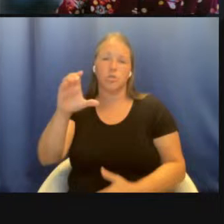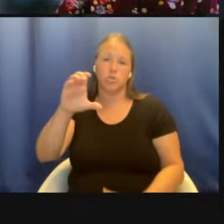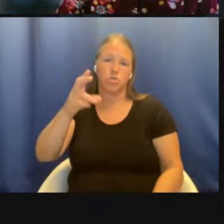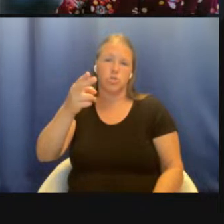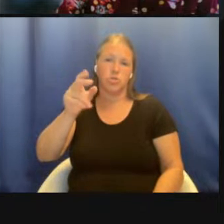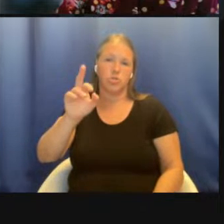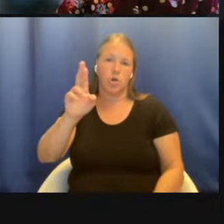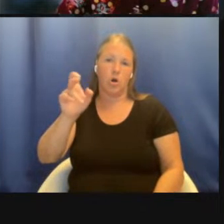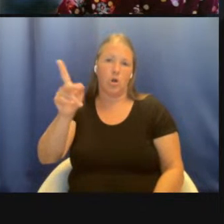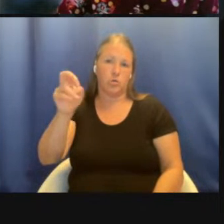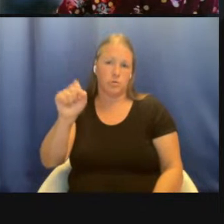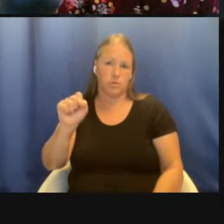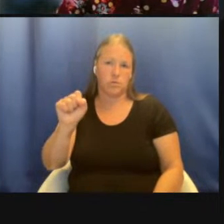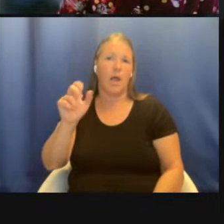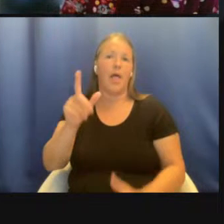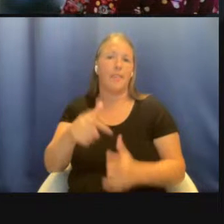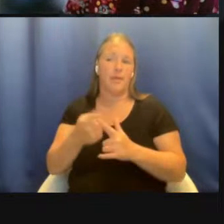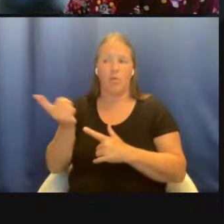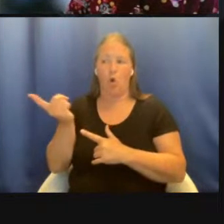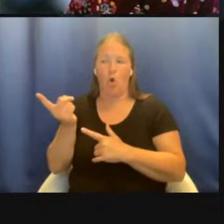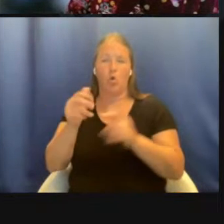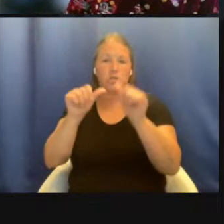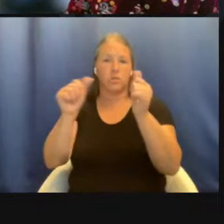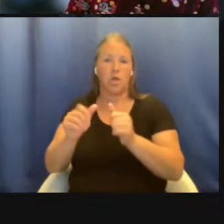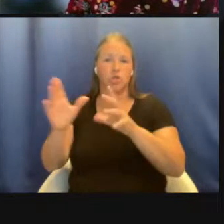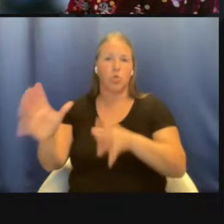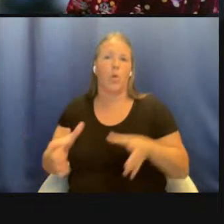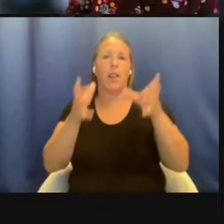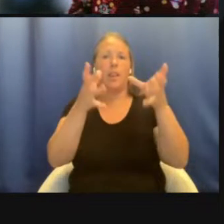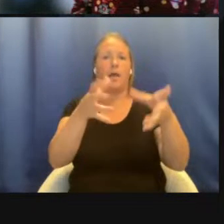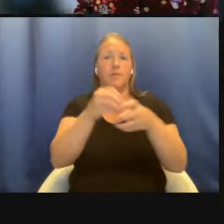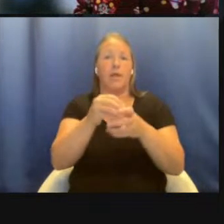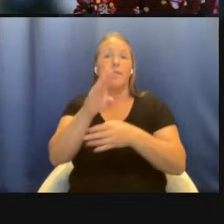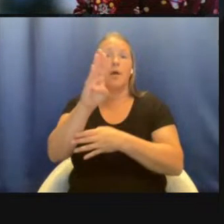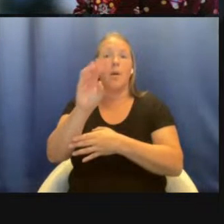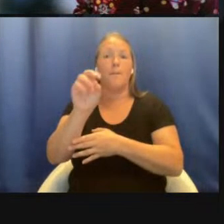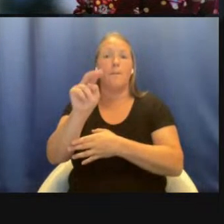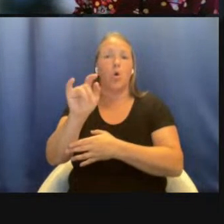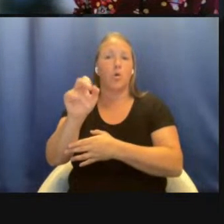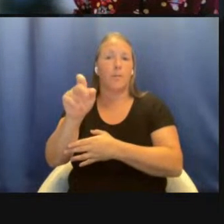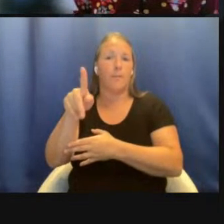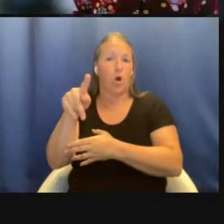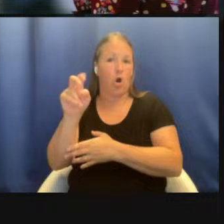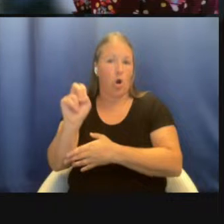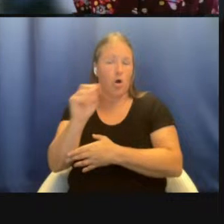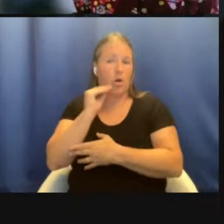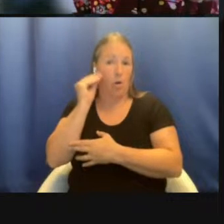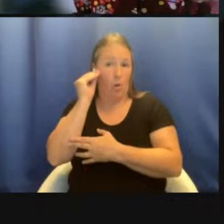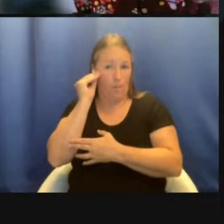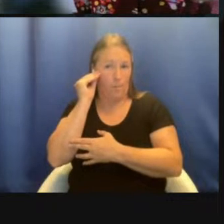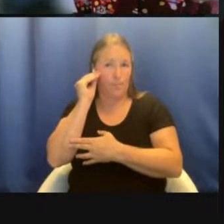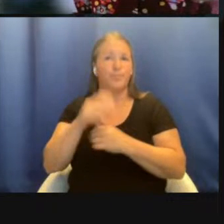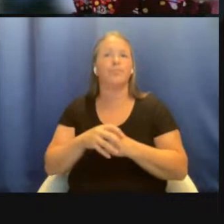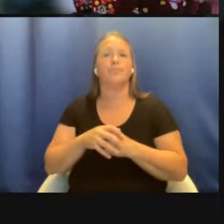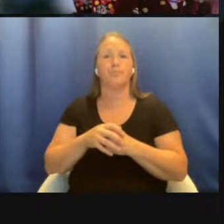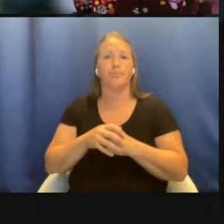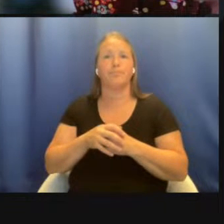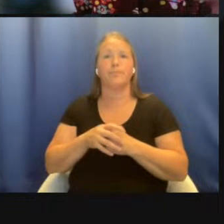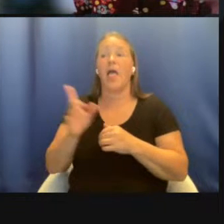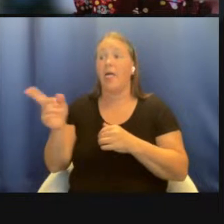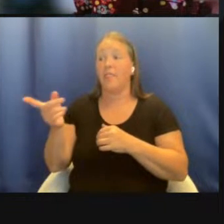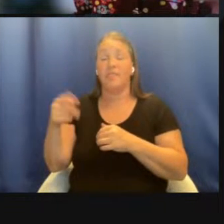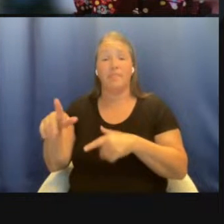homes. Beau and Susan established themselves right on Park Avenue in Mount Vernon